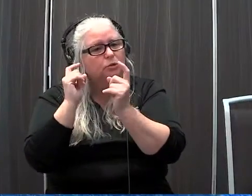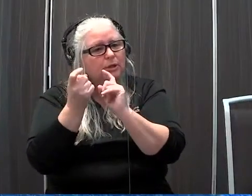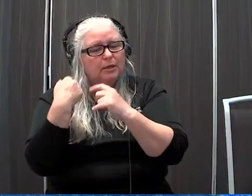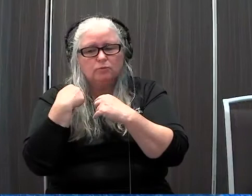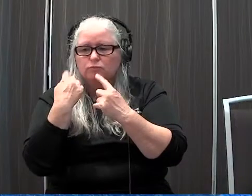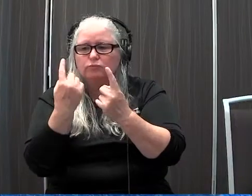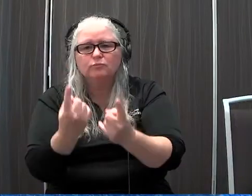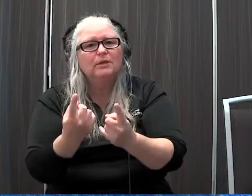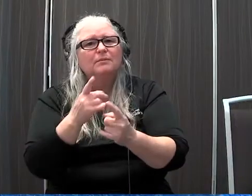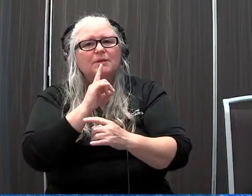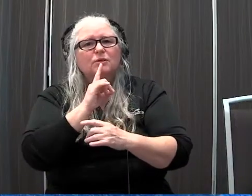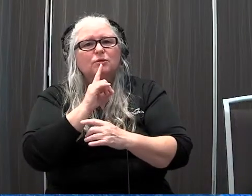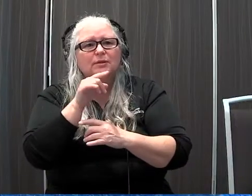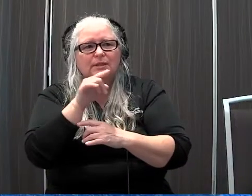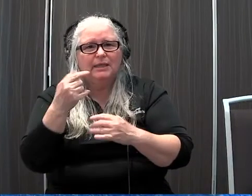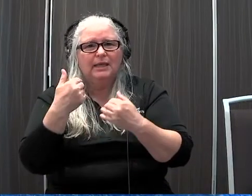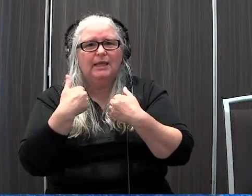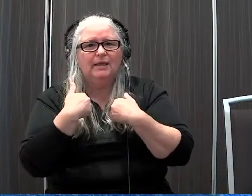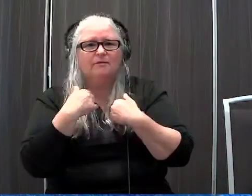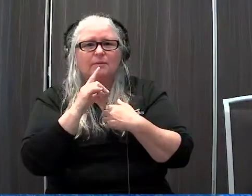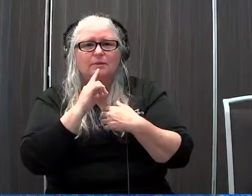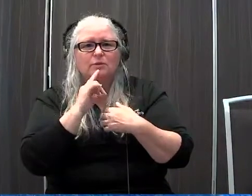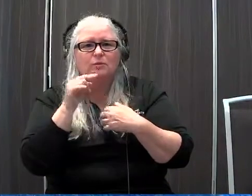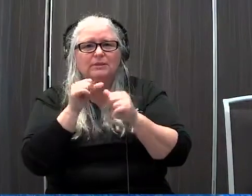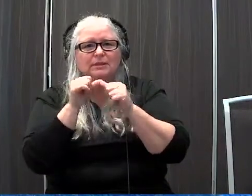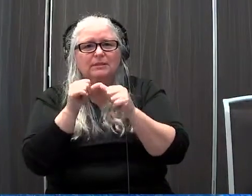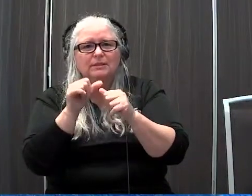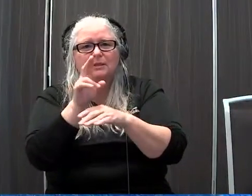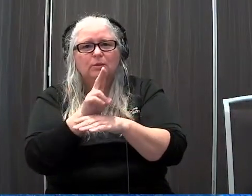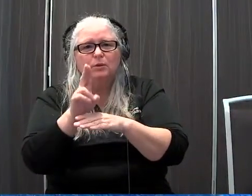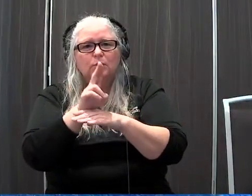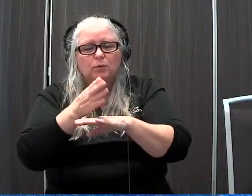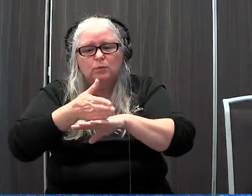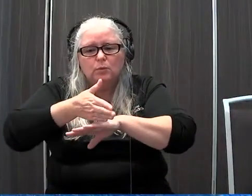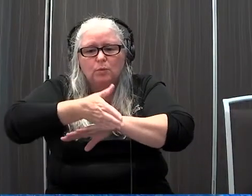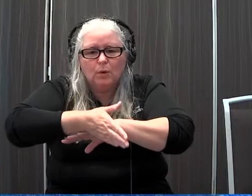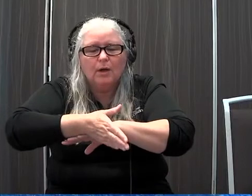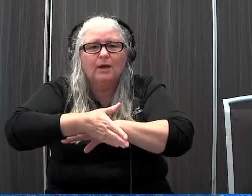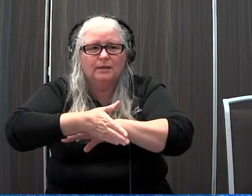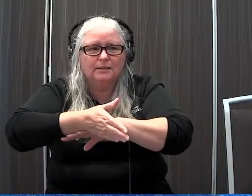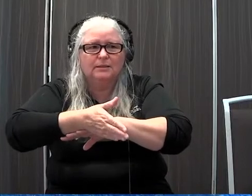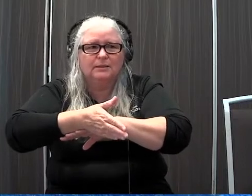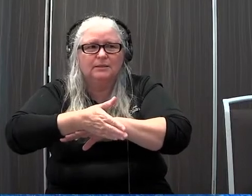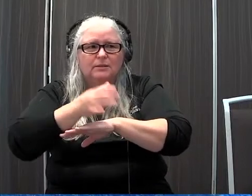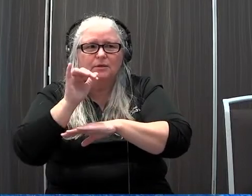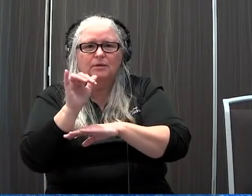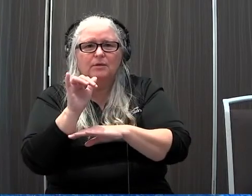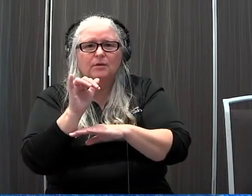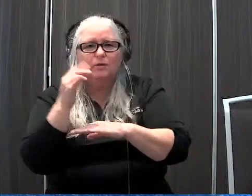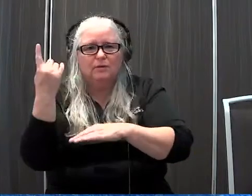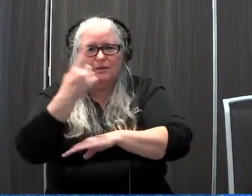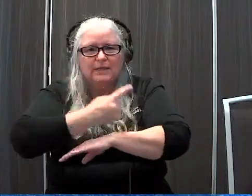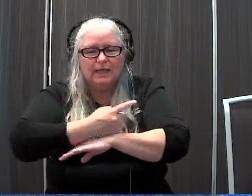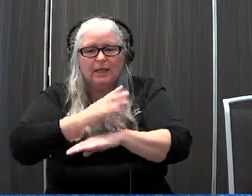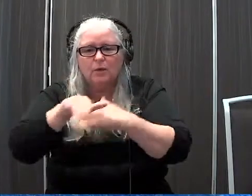assistive technology, and making sure that it's being consistently used across the day. So such as like an FM system. I've heard